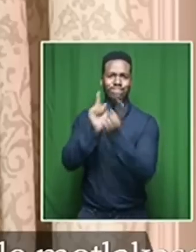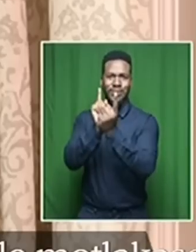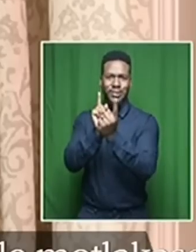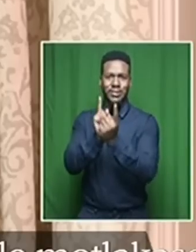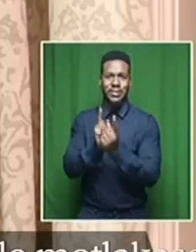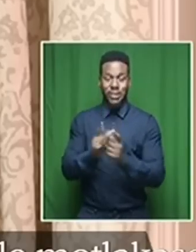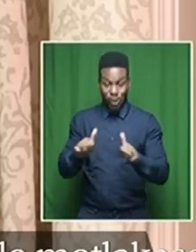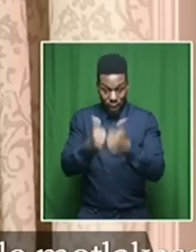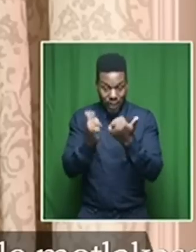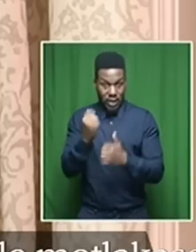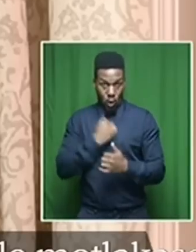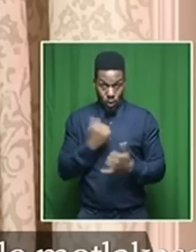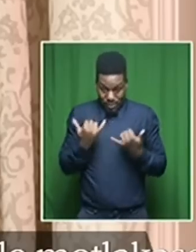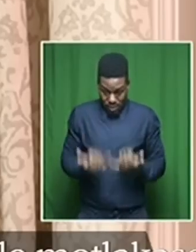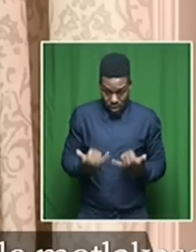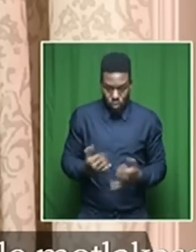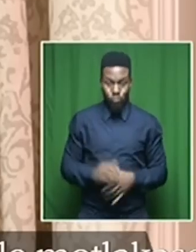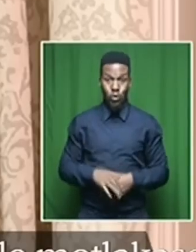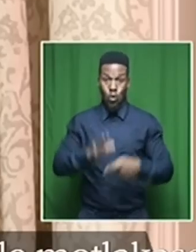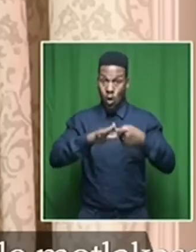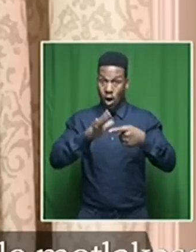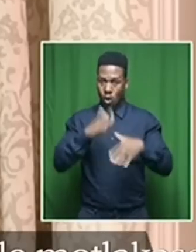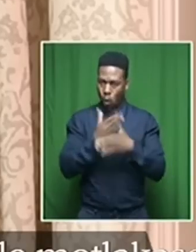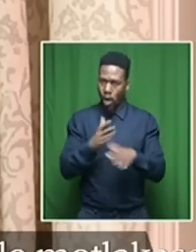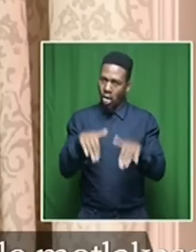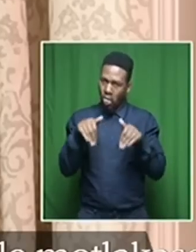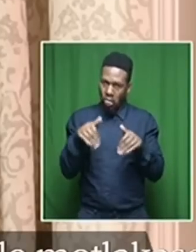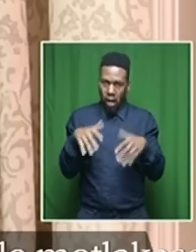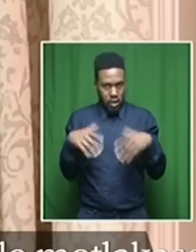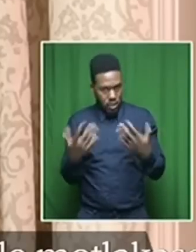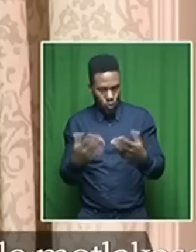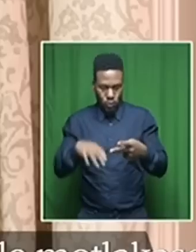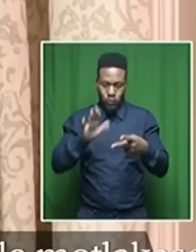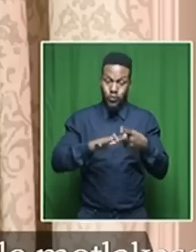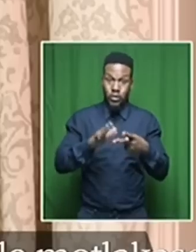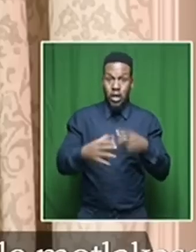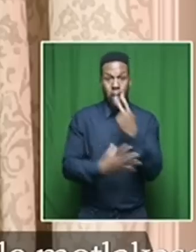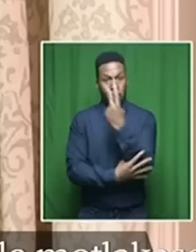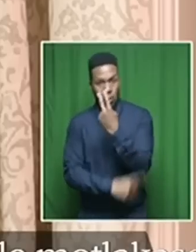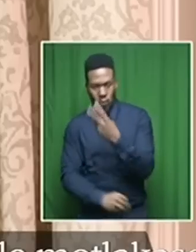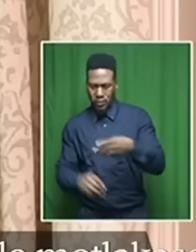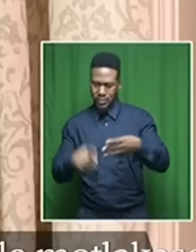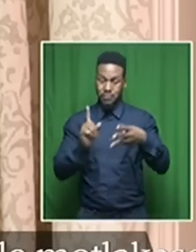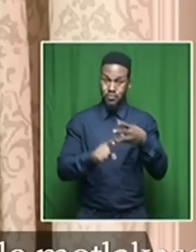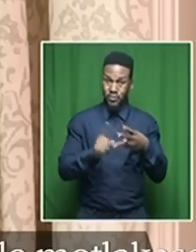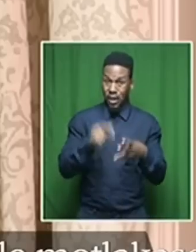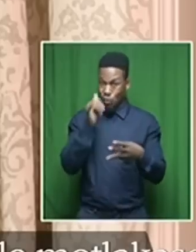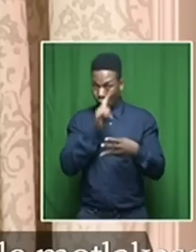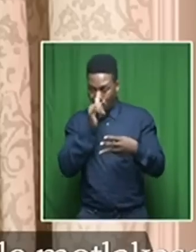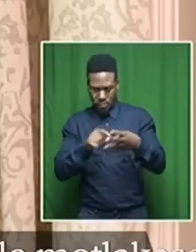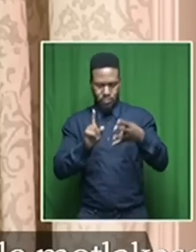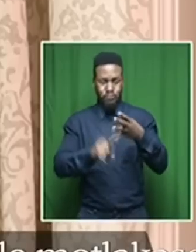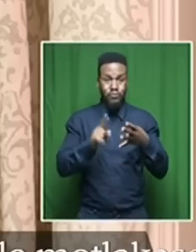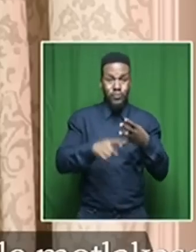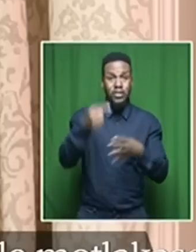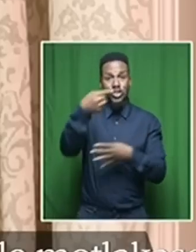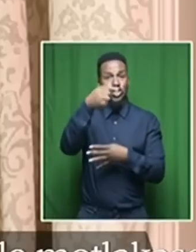challenges of unemployment, of poverty, of crime, gender-based